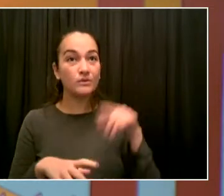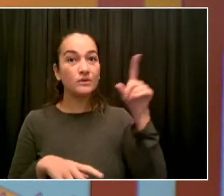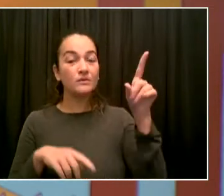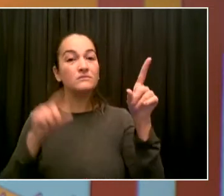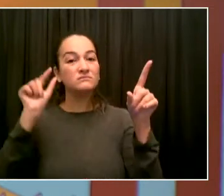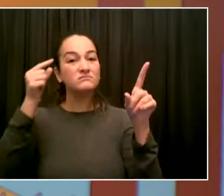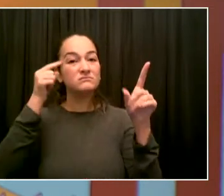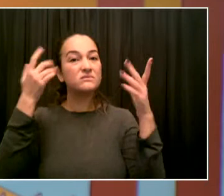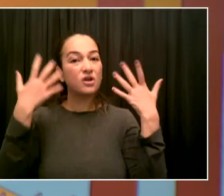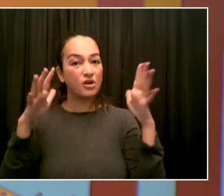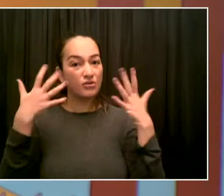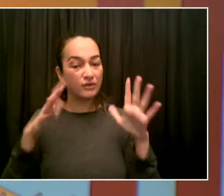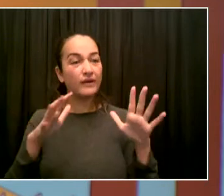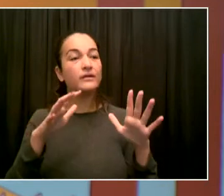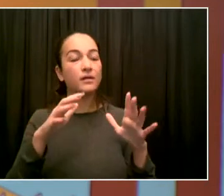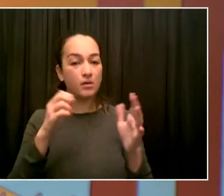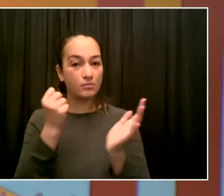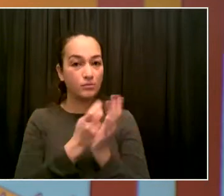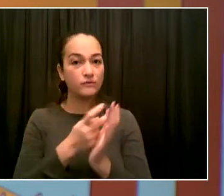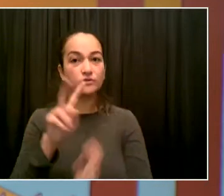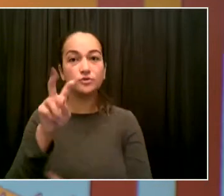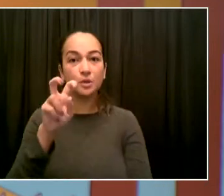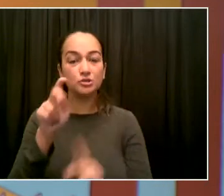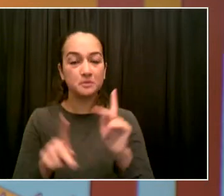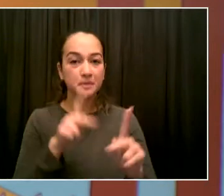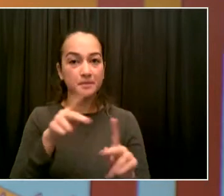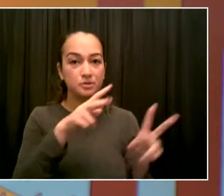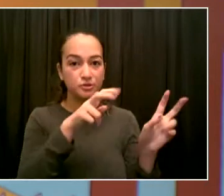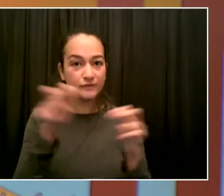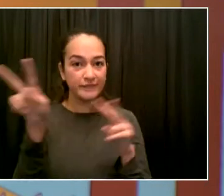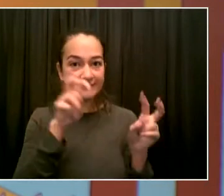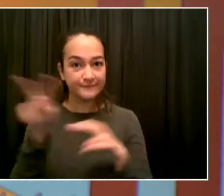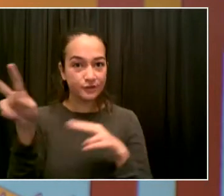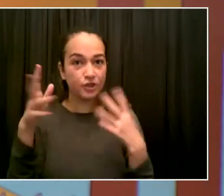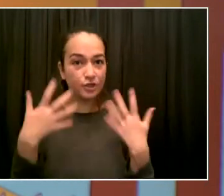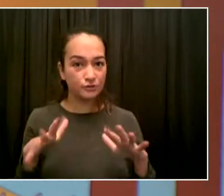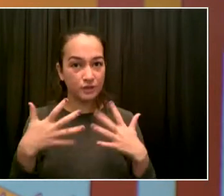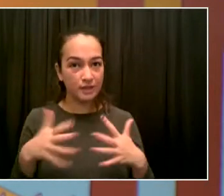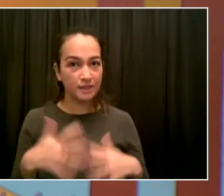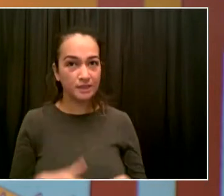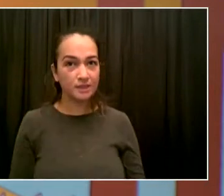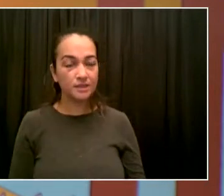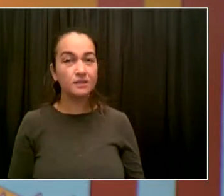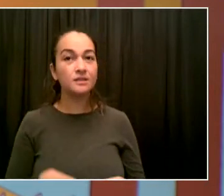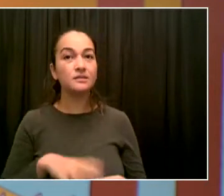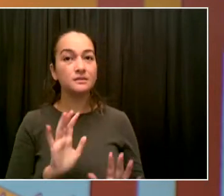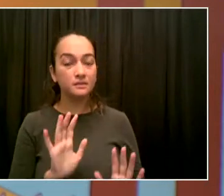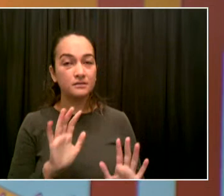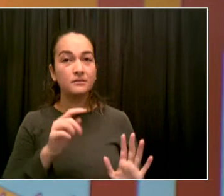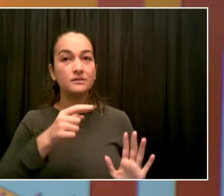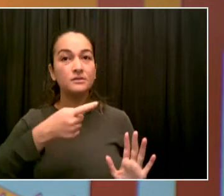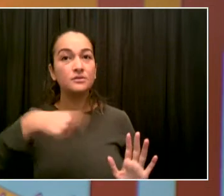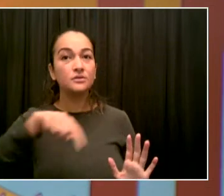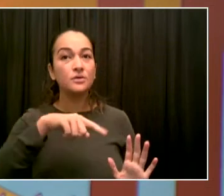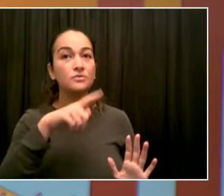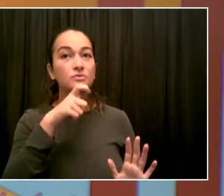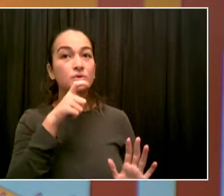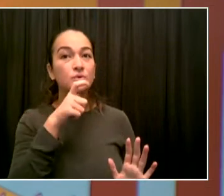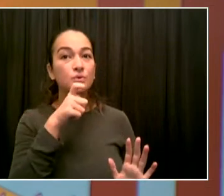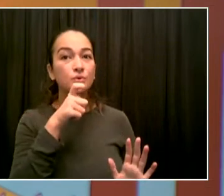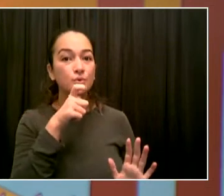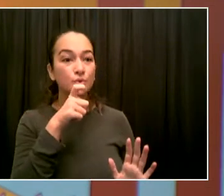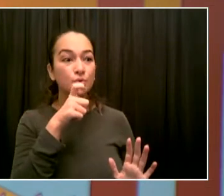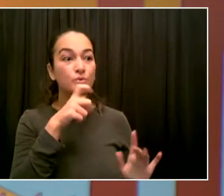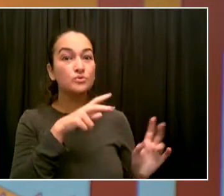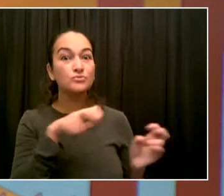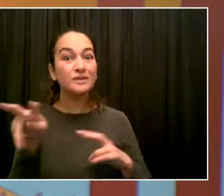serving less than a year. Why won't you use your powers under 6A to release people instead of sending them to prisons that are far away,